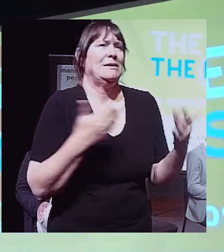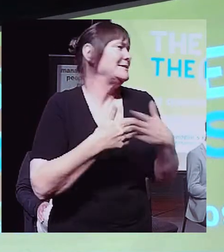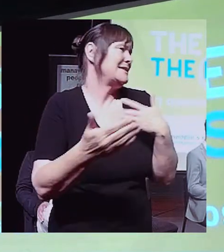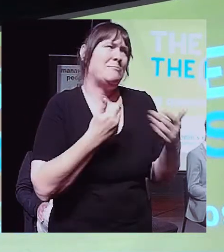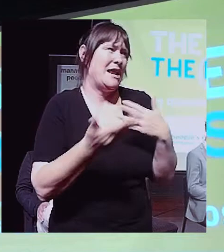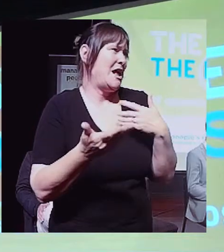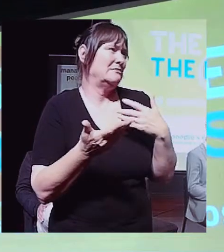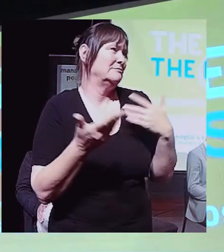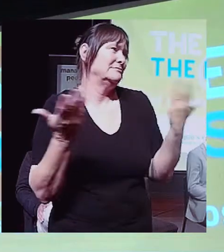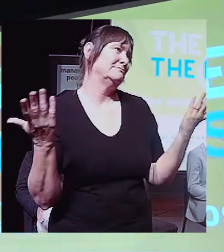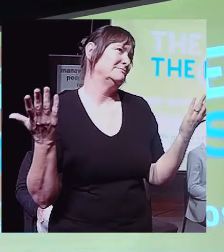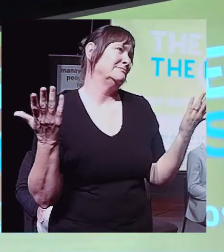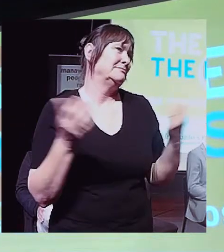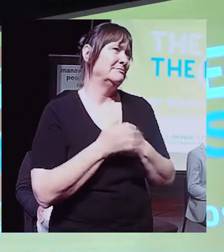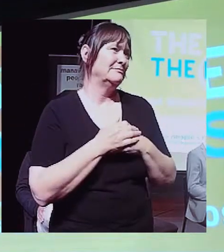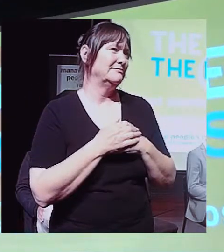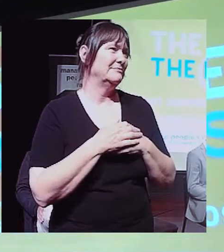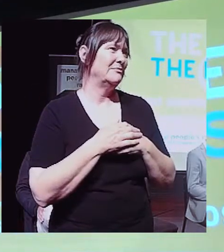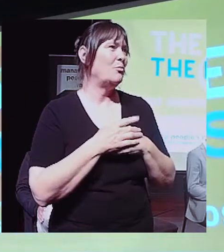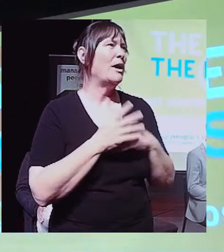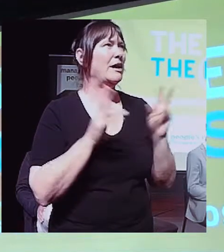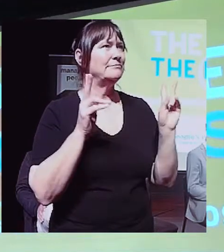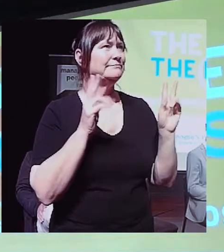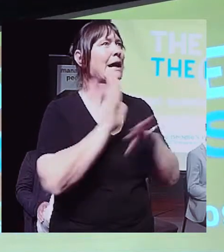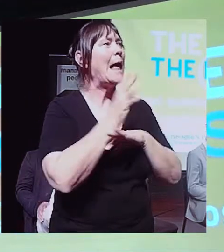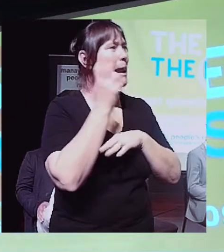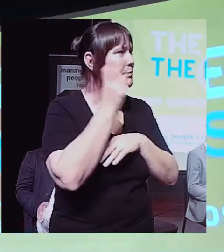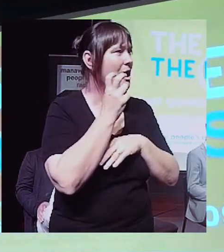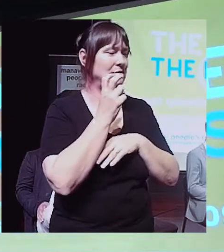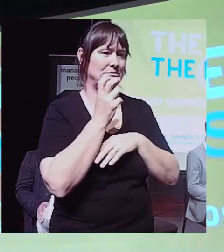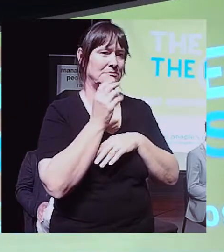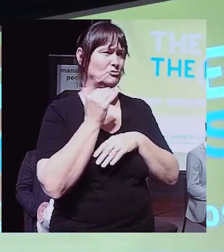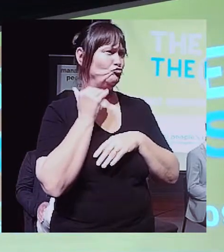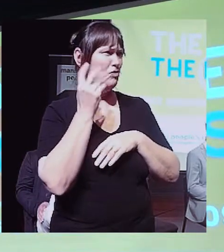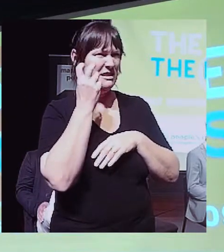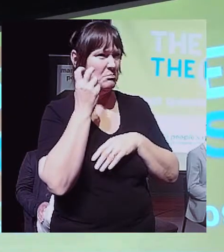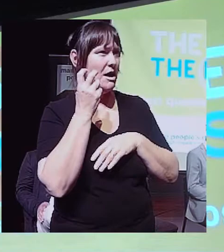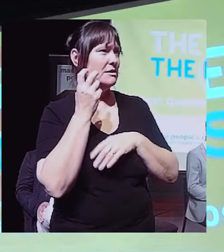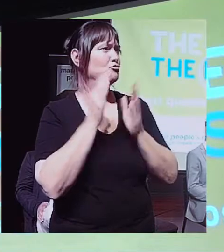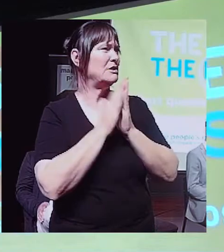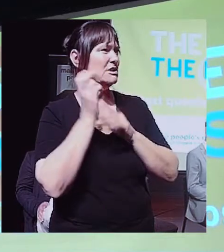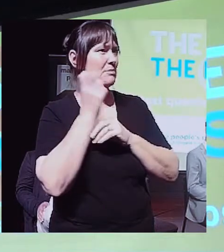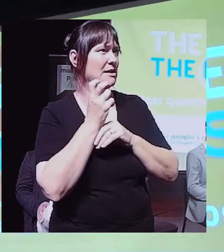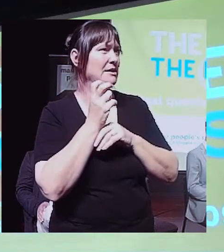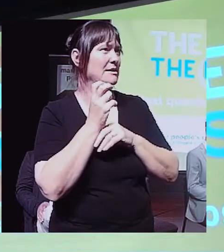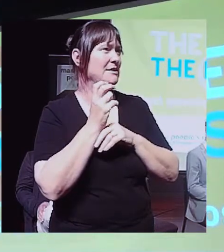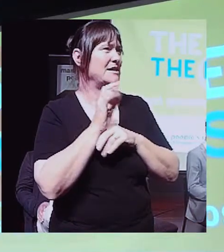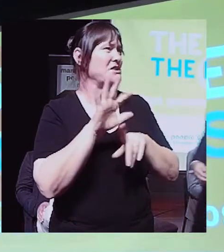their gender, and we are colour blind, race blind and religious blind. We don't mind who you are, just party vote New Zealand first.